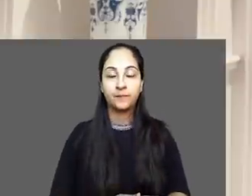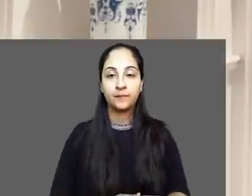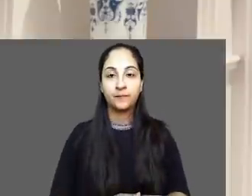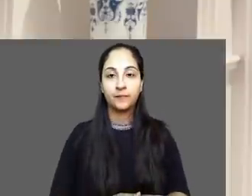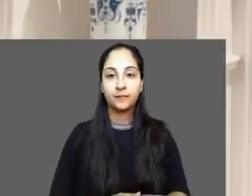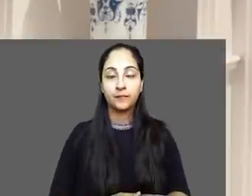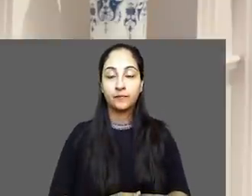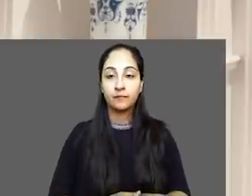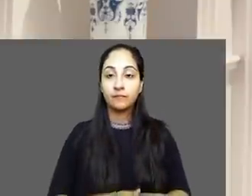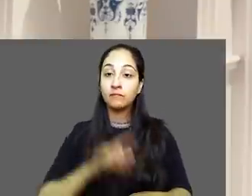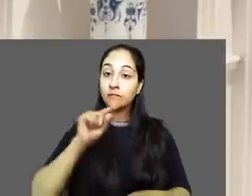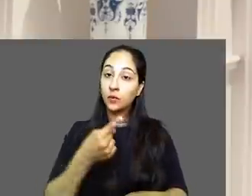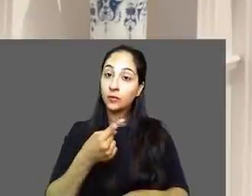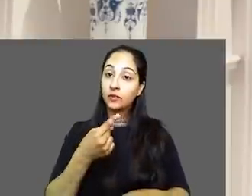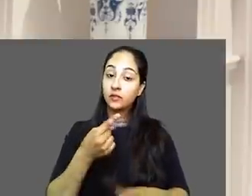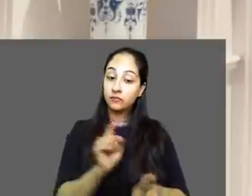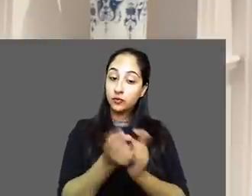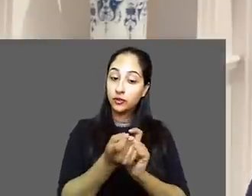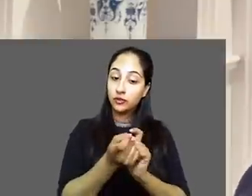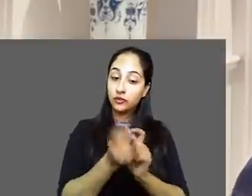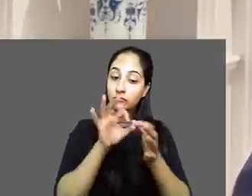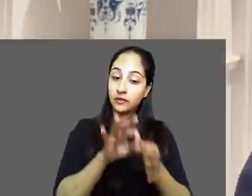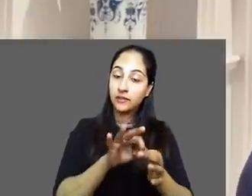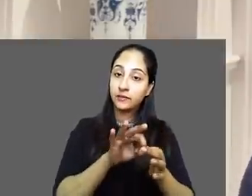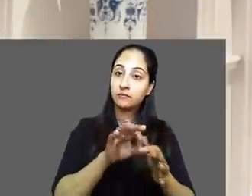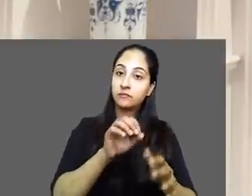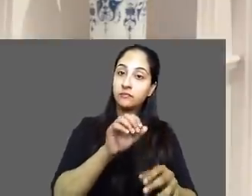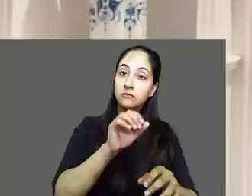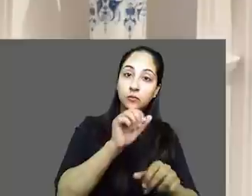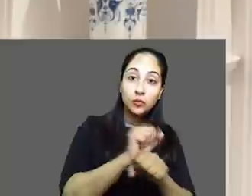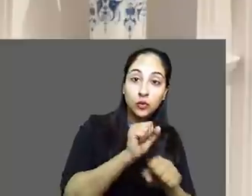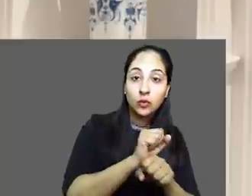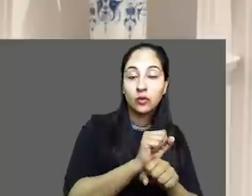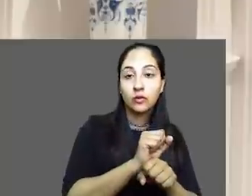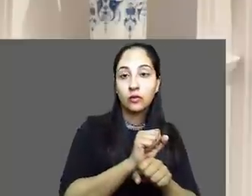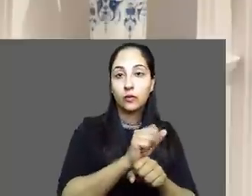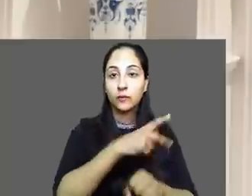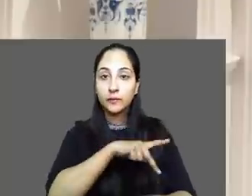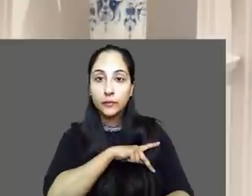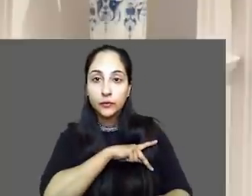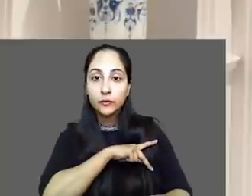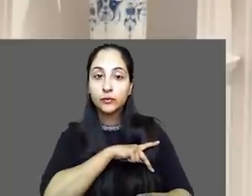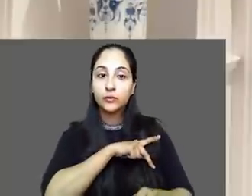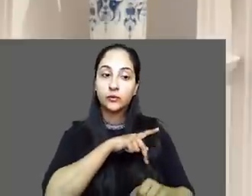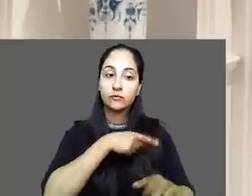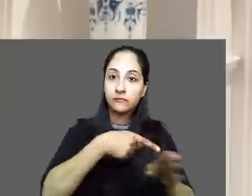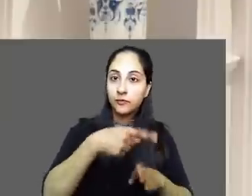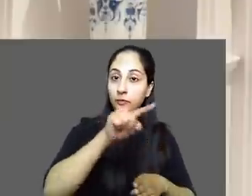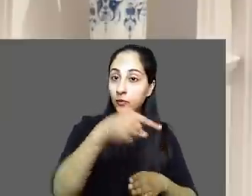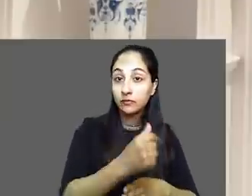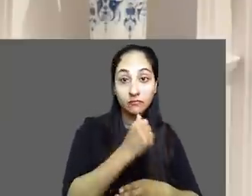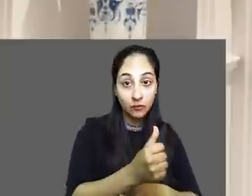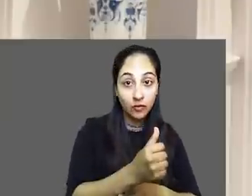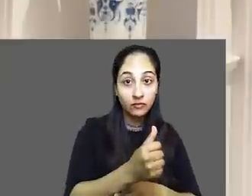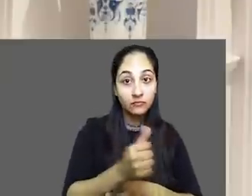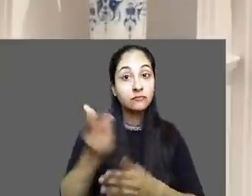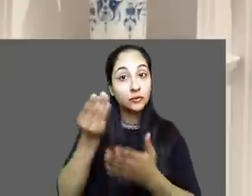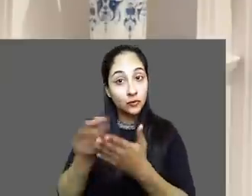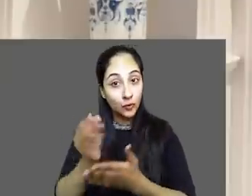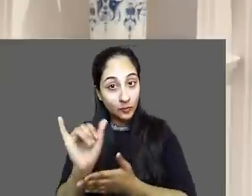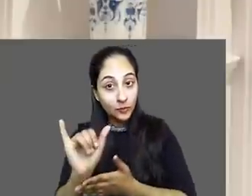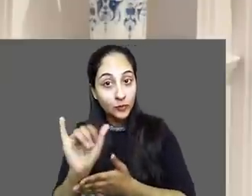of time, adjust to it. They will embrace it over a period of time. What worries me is